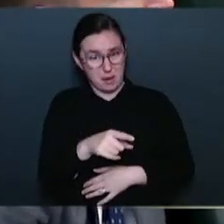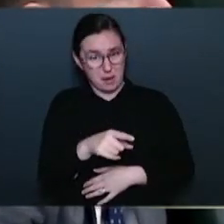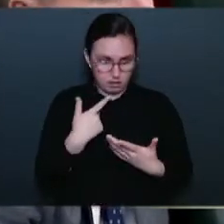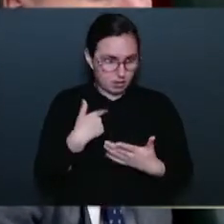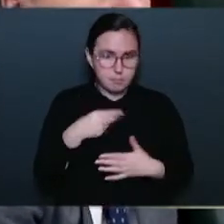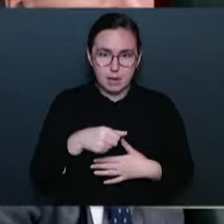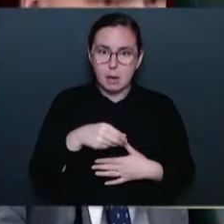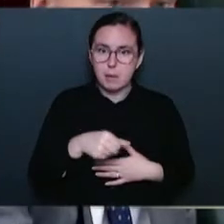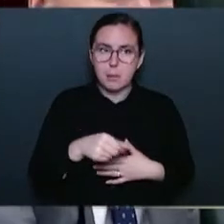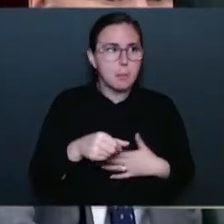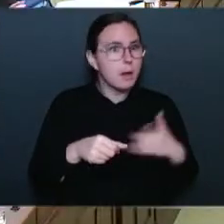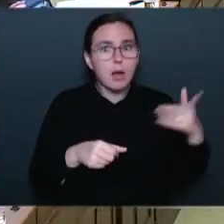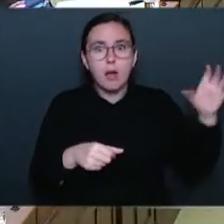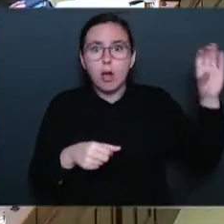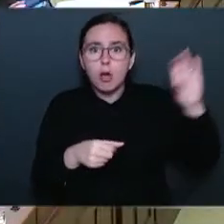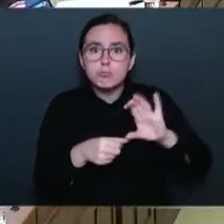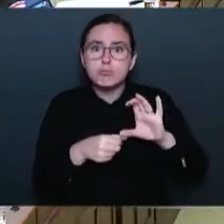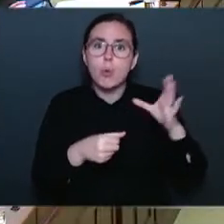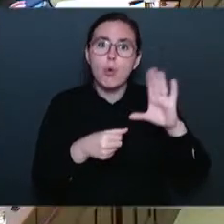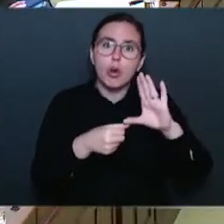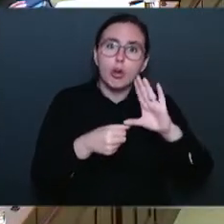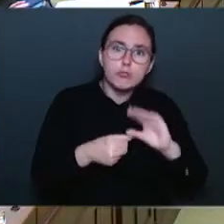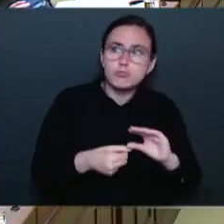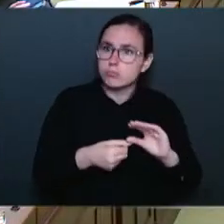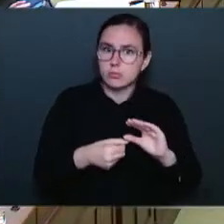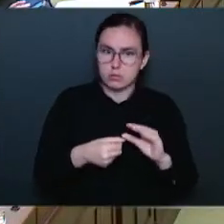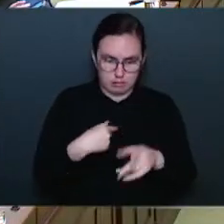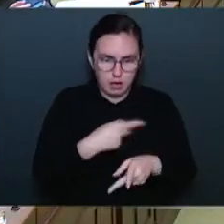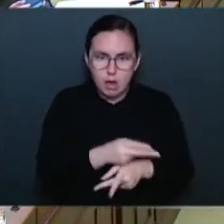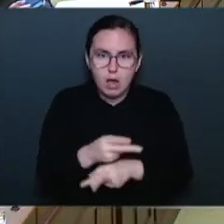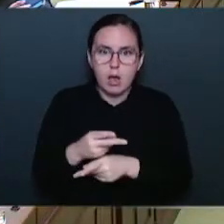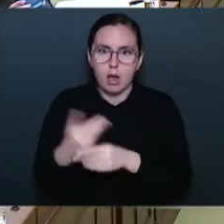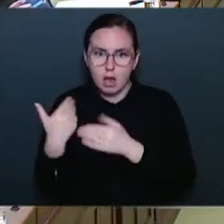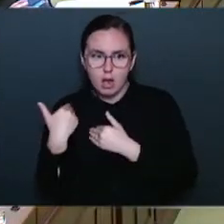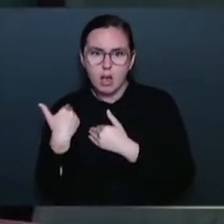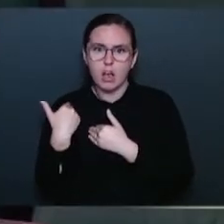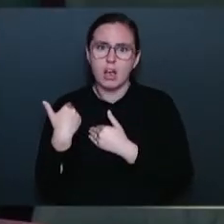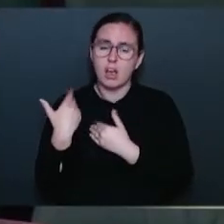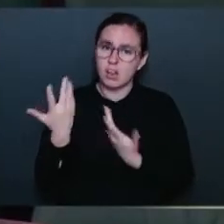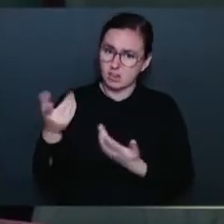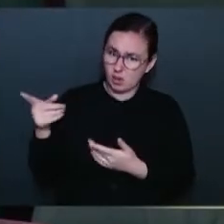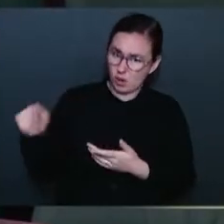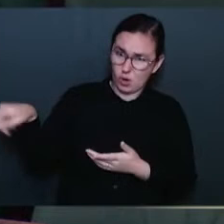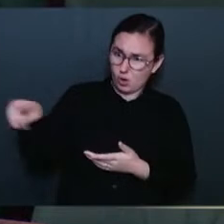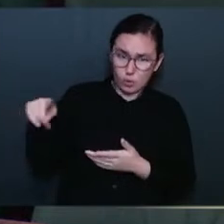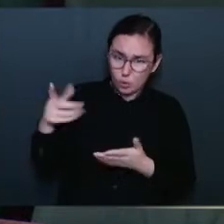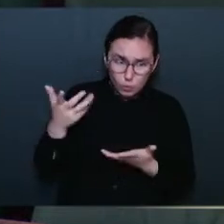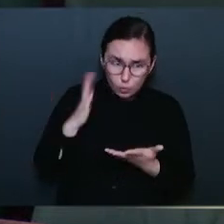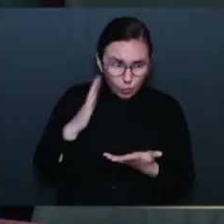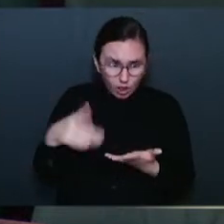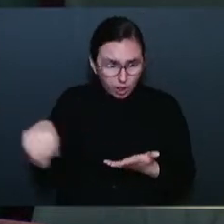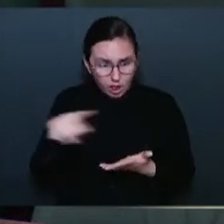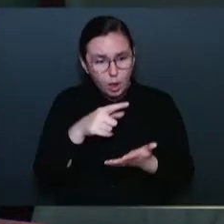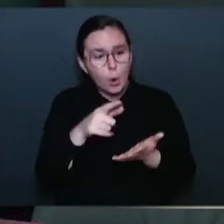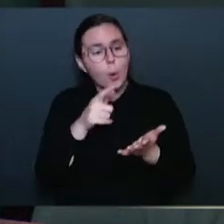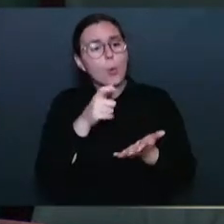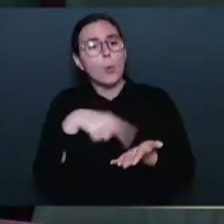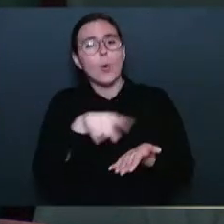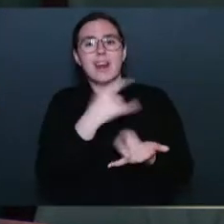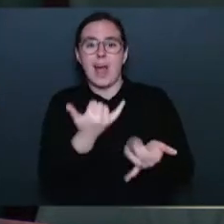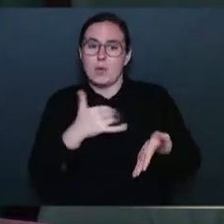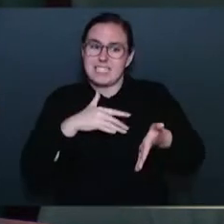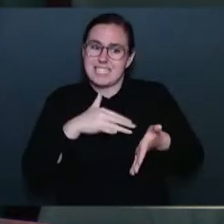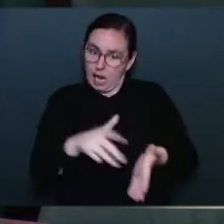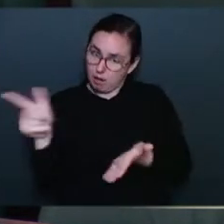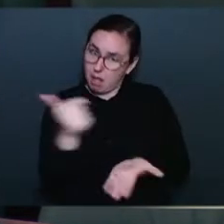post-secondary students in need the honor roll the premiere Mr Speaker as we have seen issues